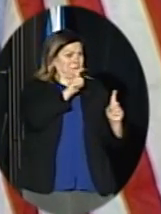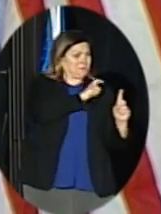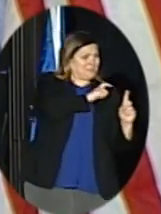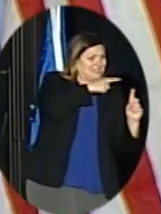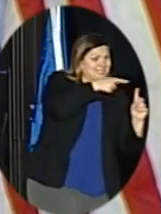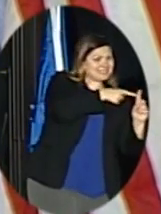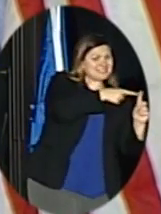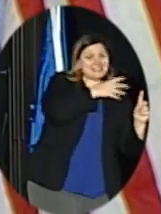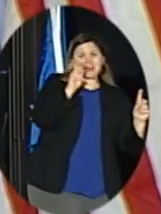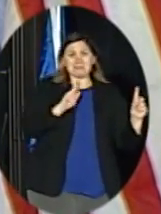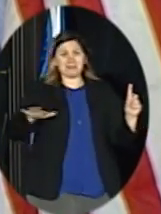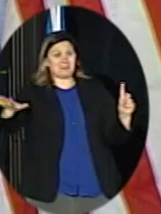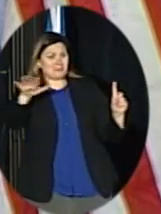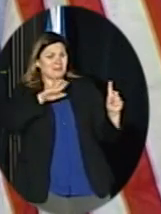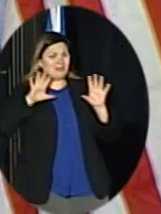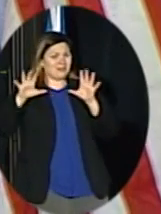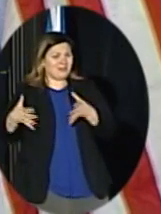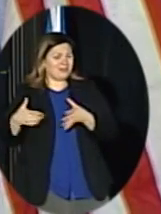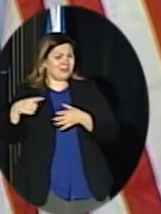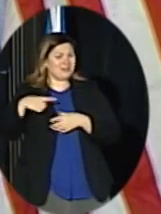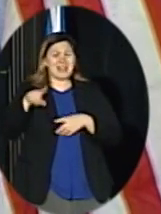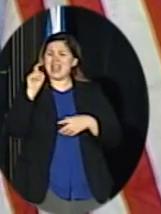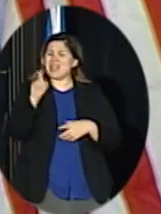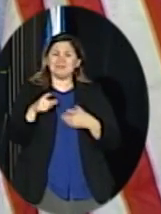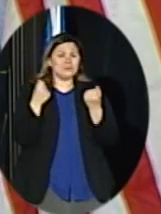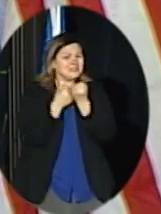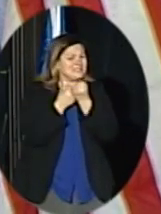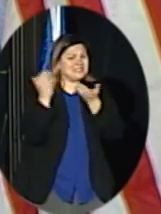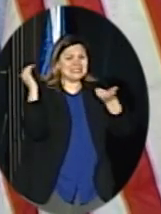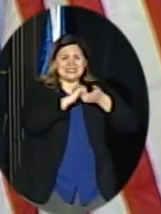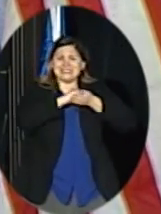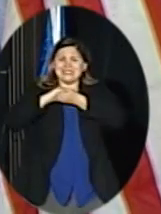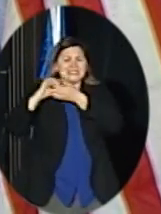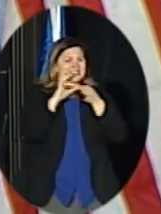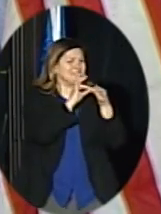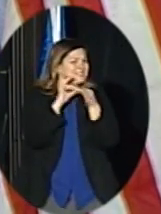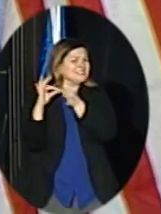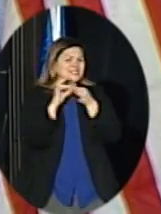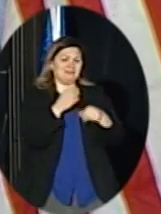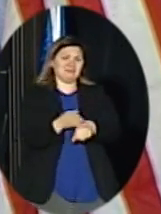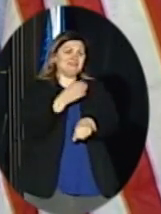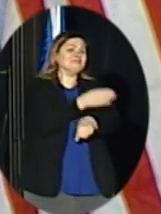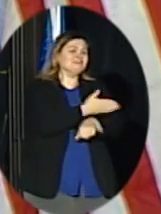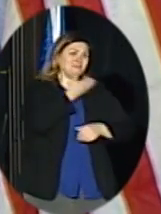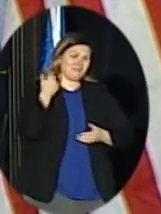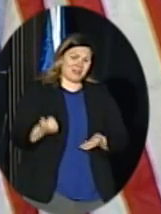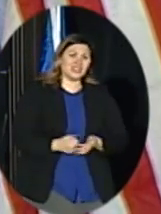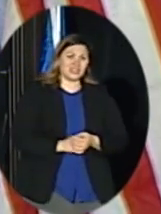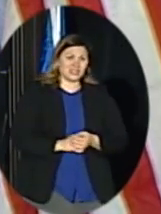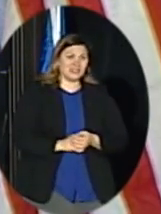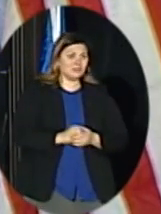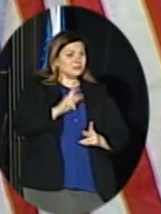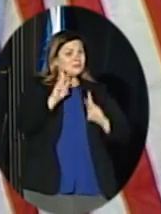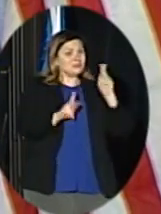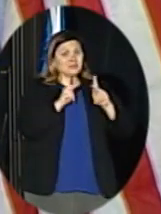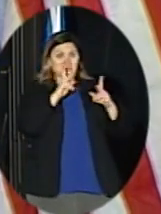and offer a supportive, nurturing community for individuals returning from incarceration.